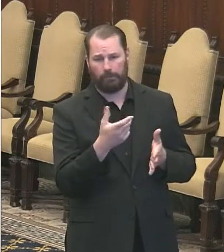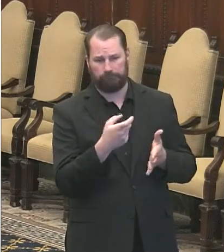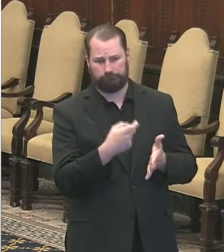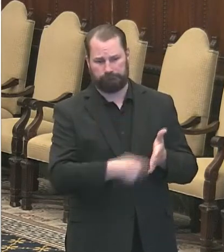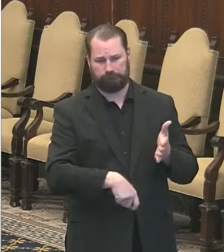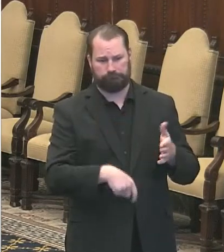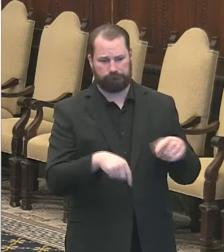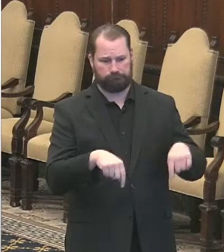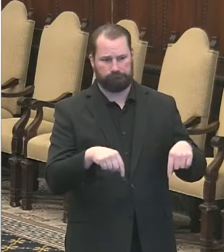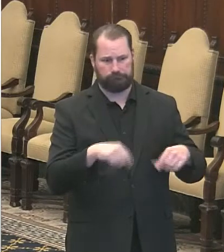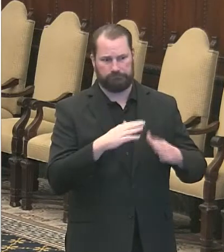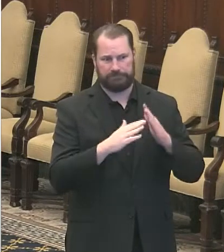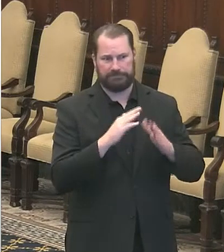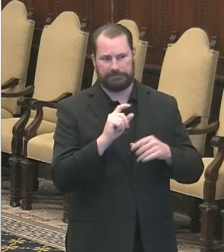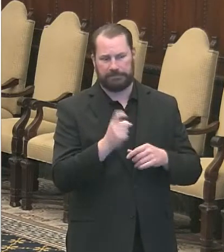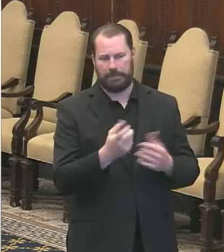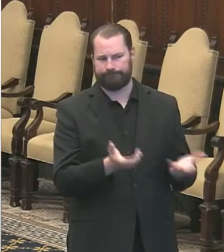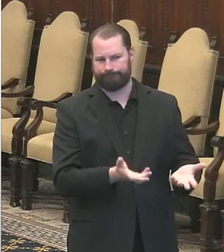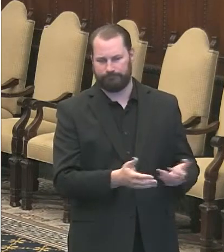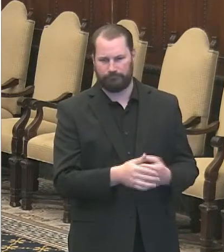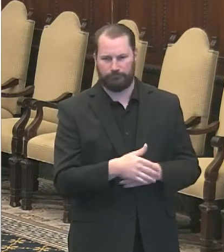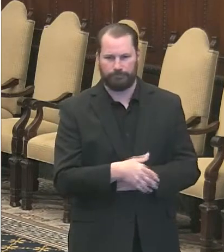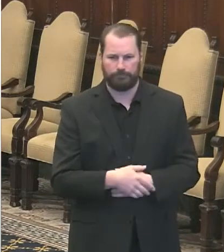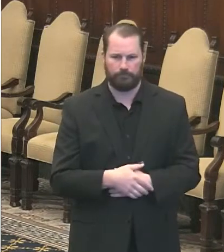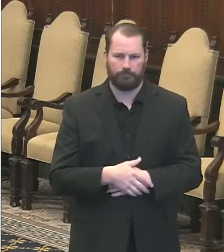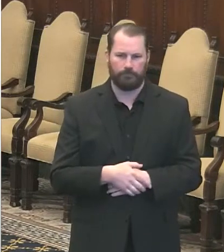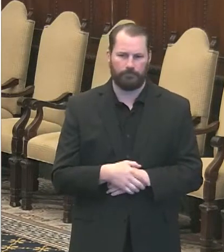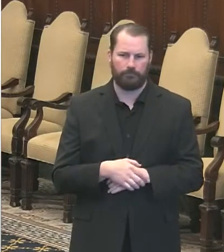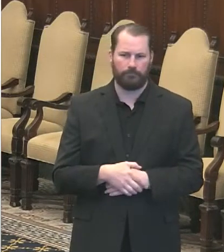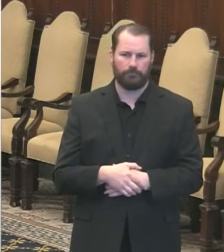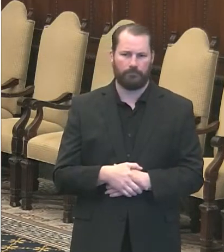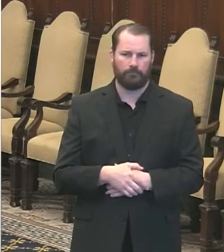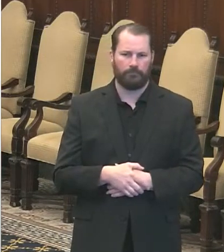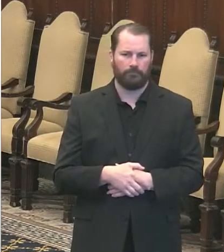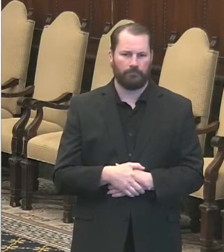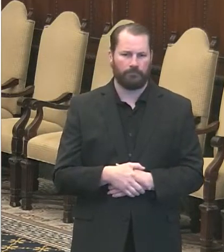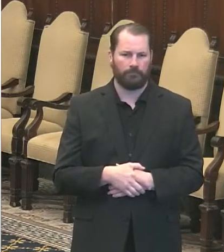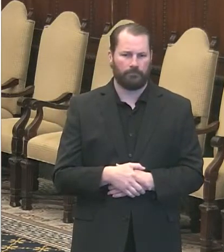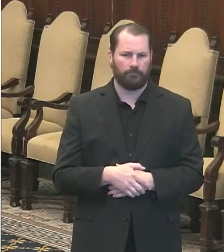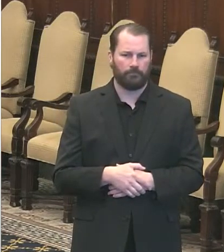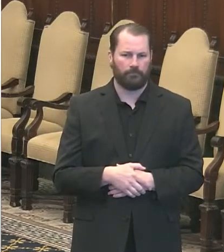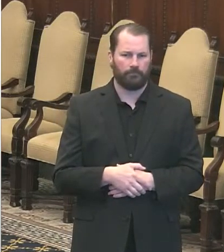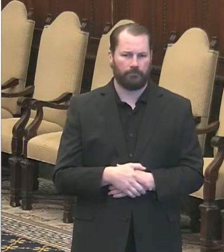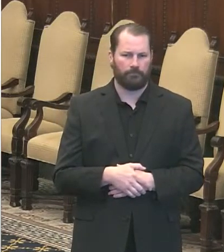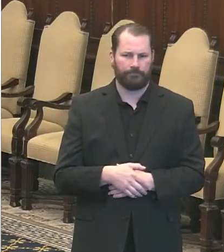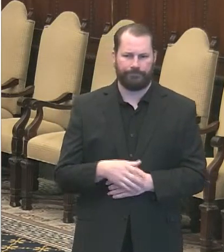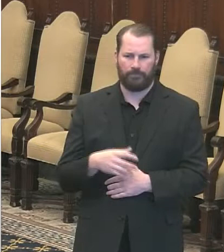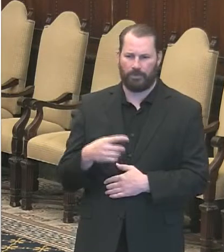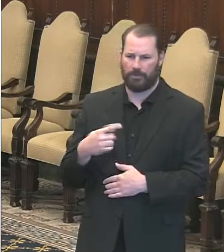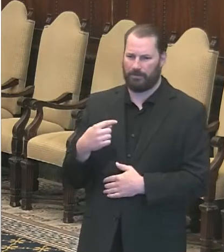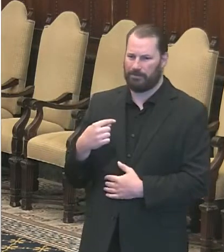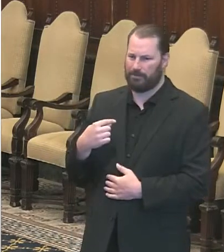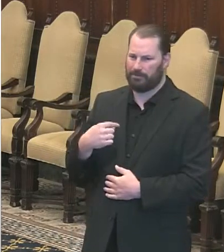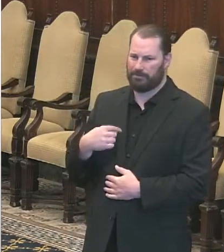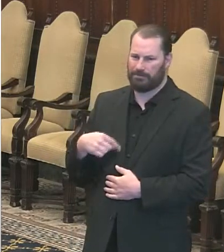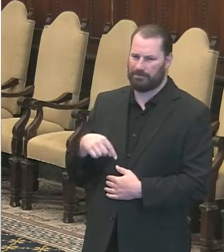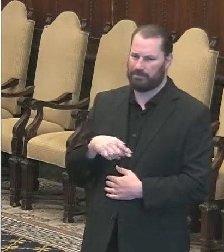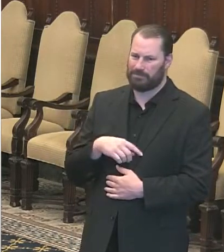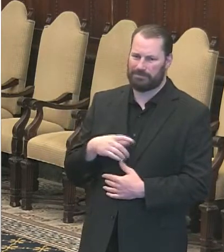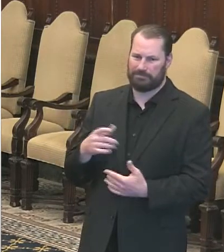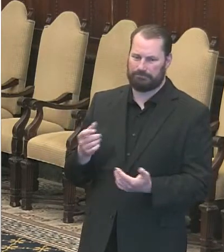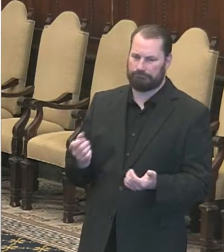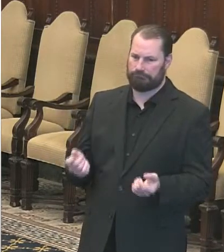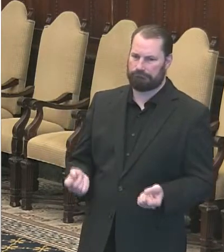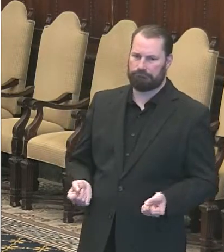a lot of money on the regular events, the traditional events, so overtime, police, sanitation, public